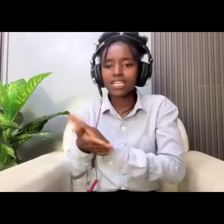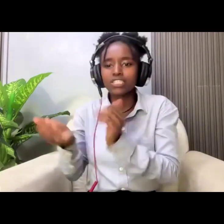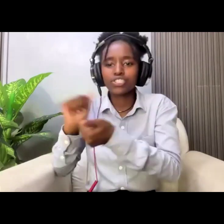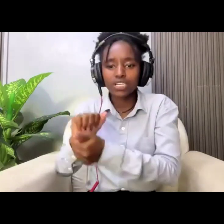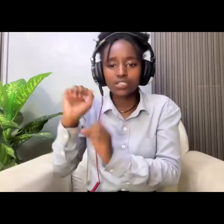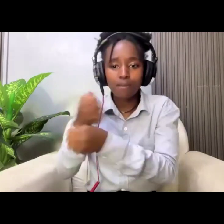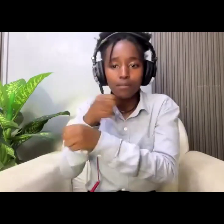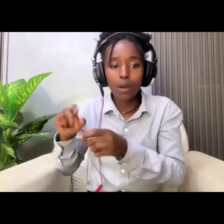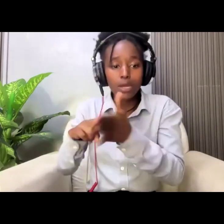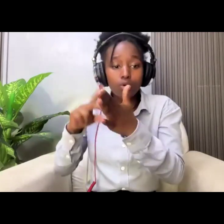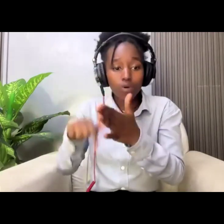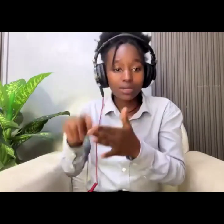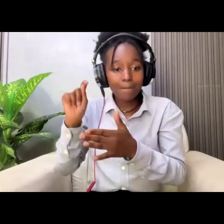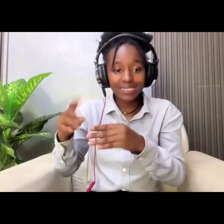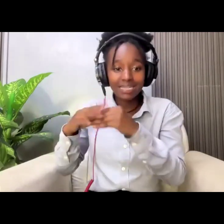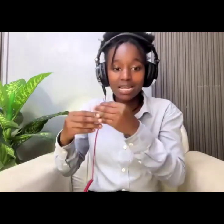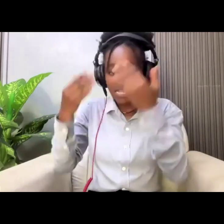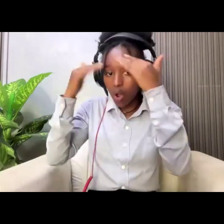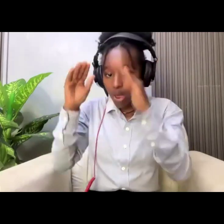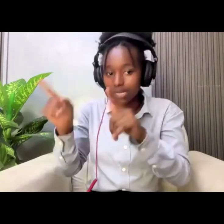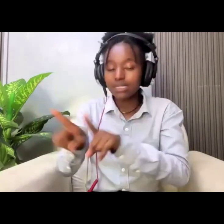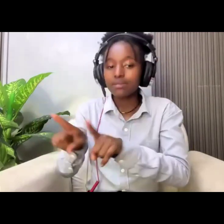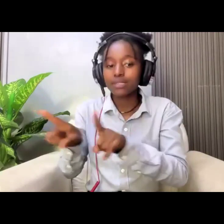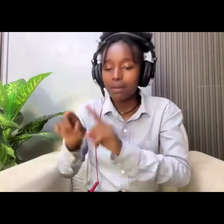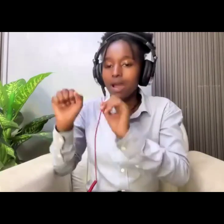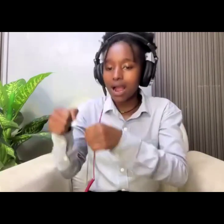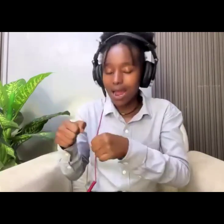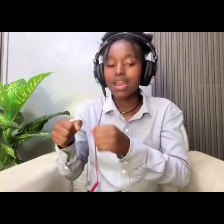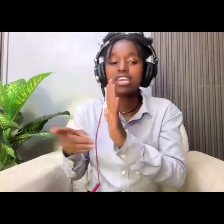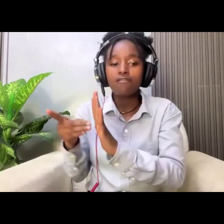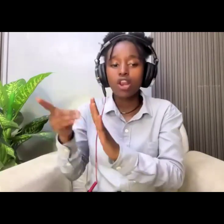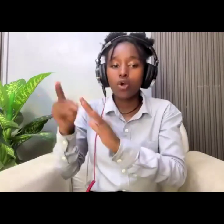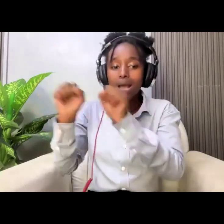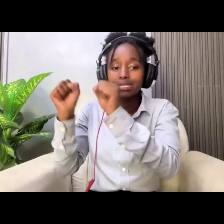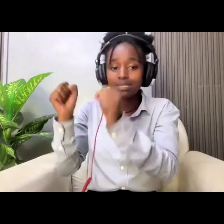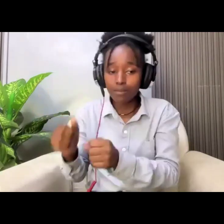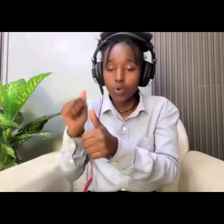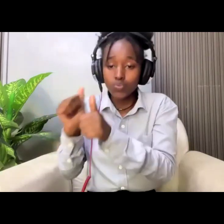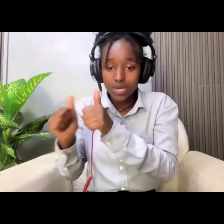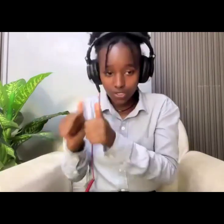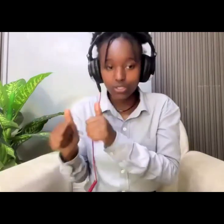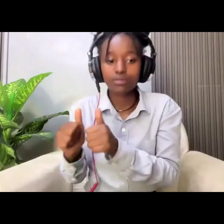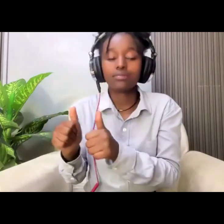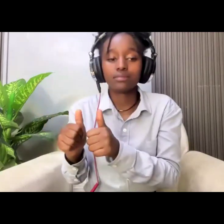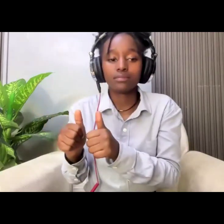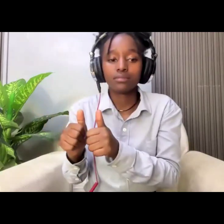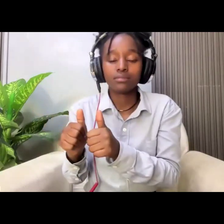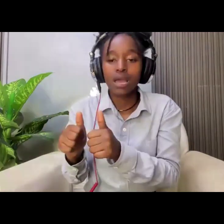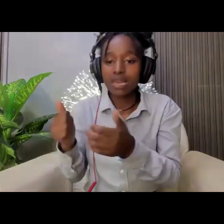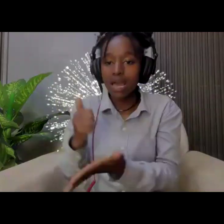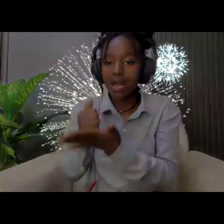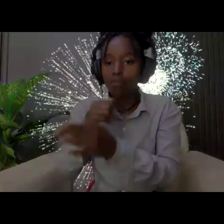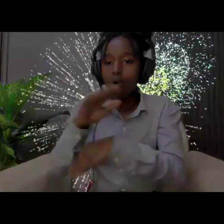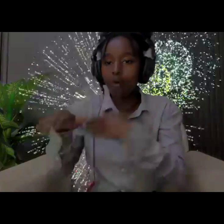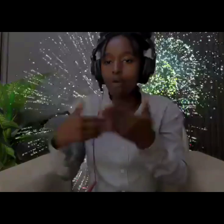awareness raising, and it's about developing a whole series of a program to actually get that going. So, but there